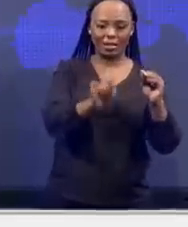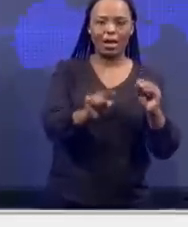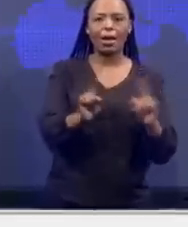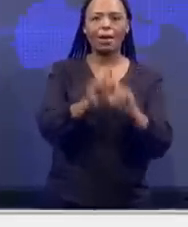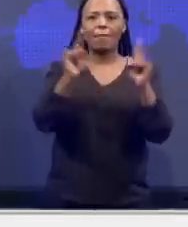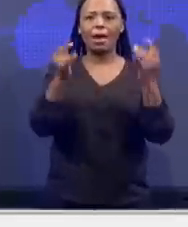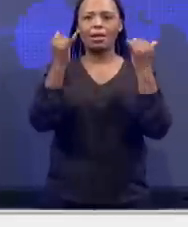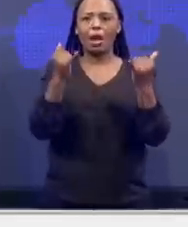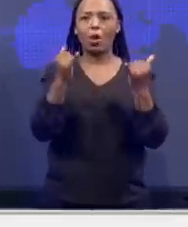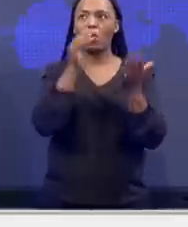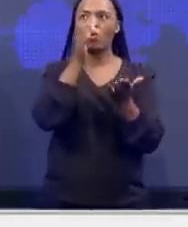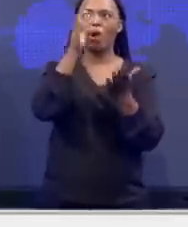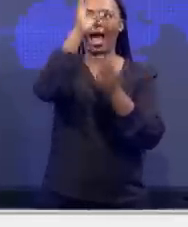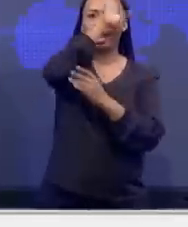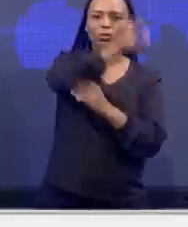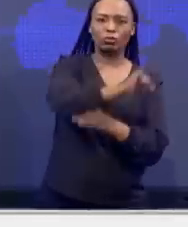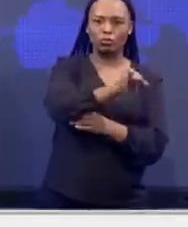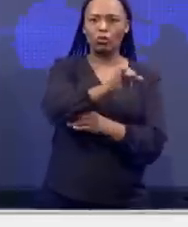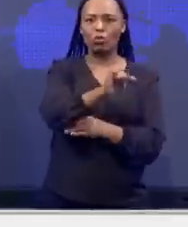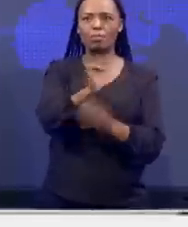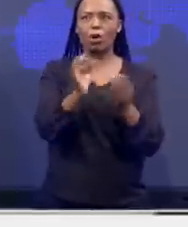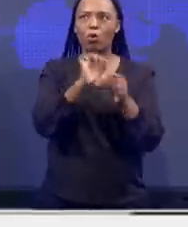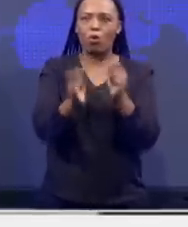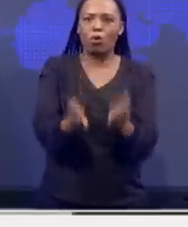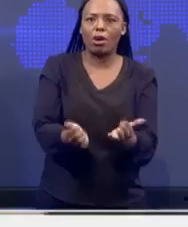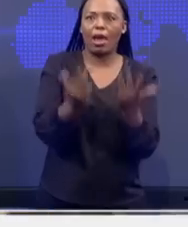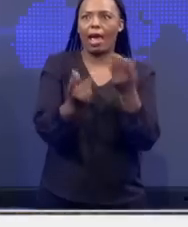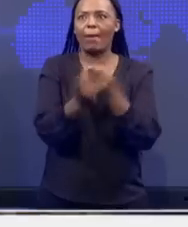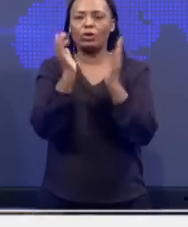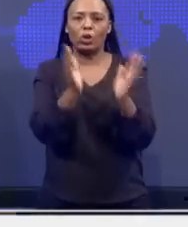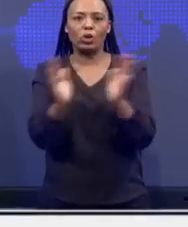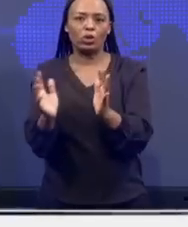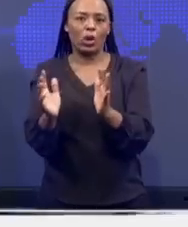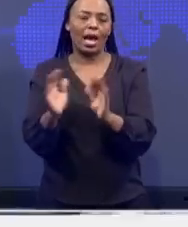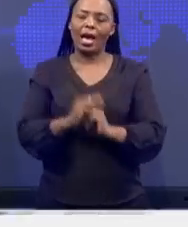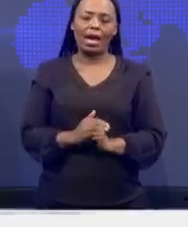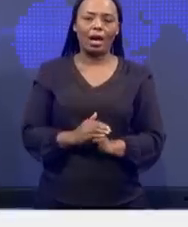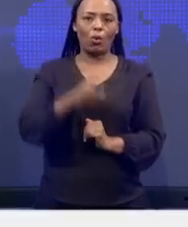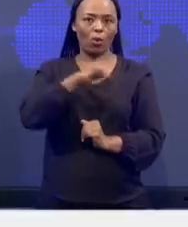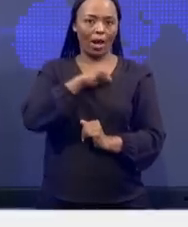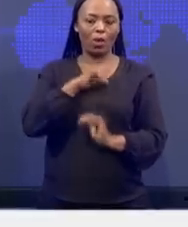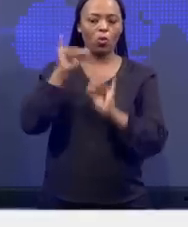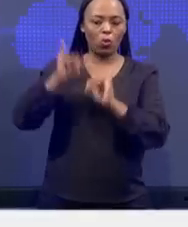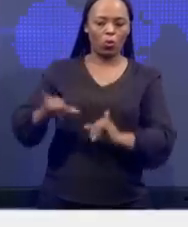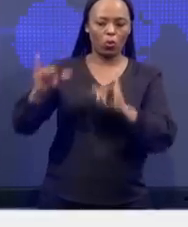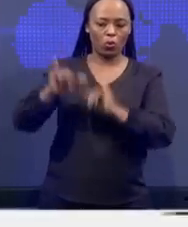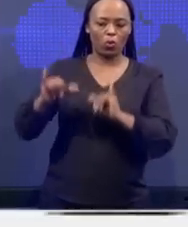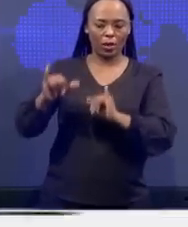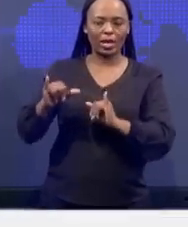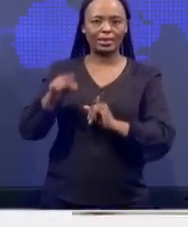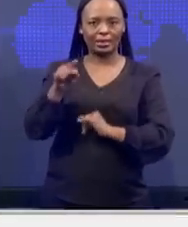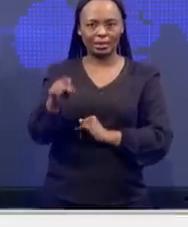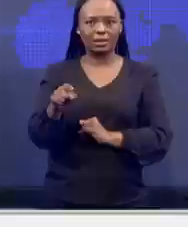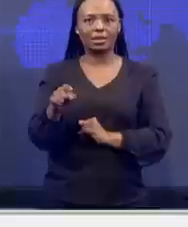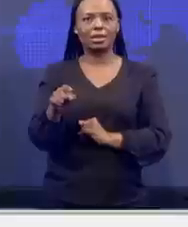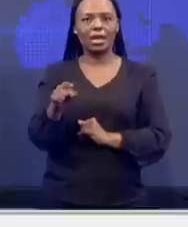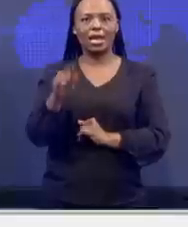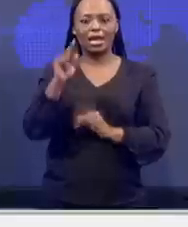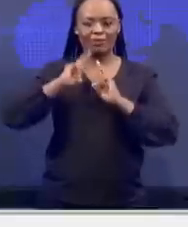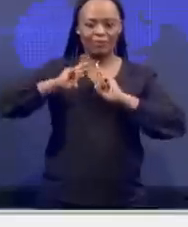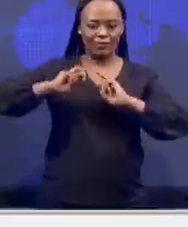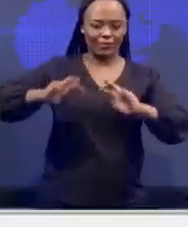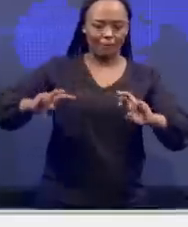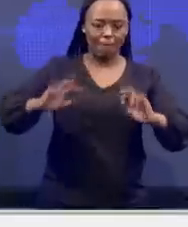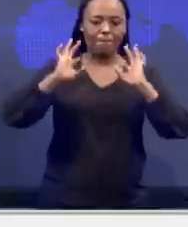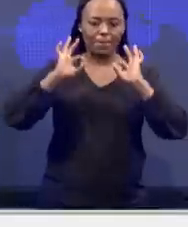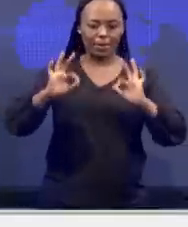to attribute the cause of the fire to anything or anybody until such time that a scientific investigation